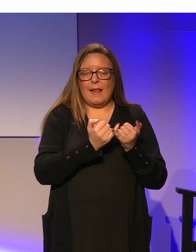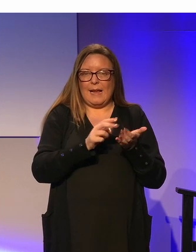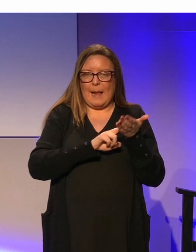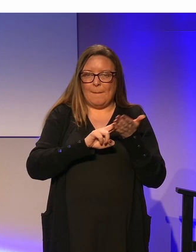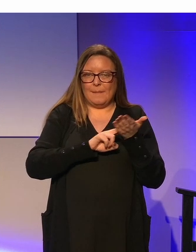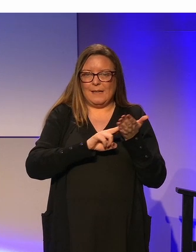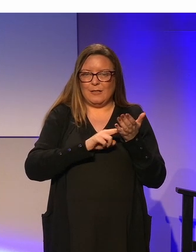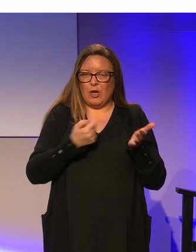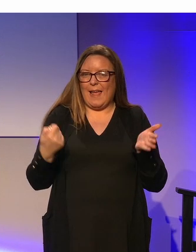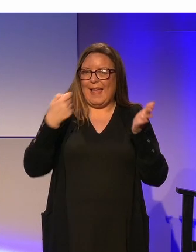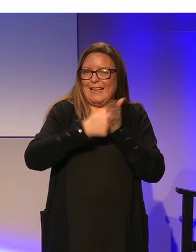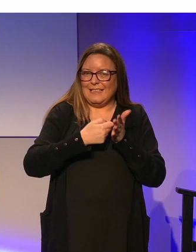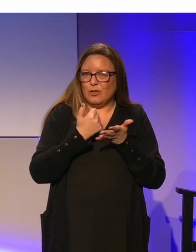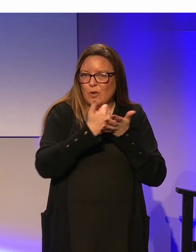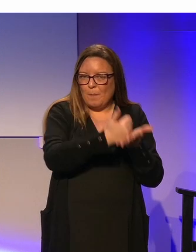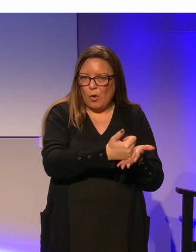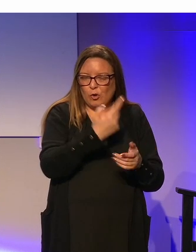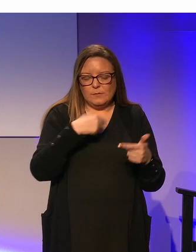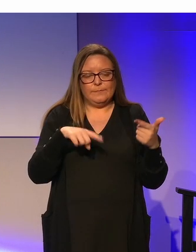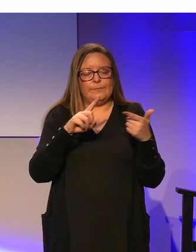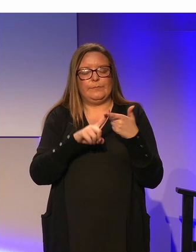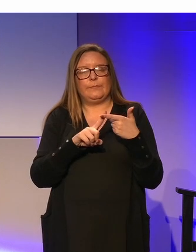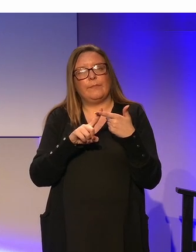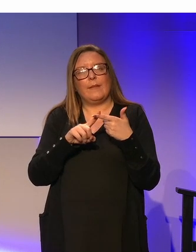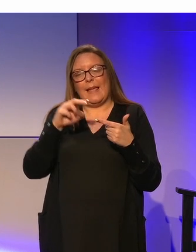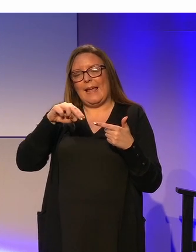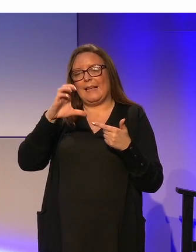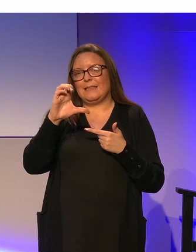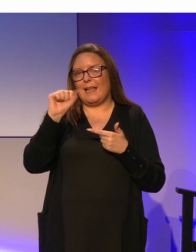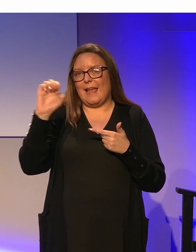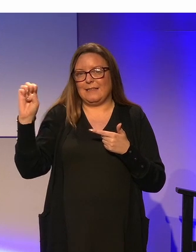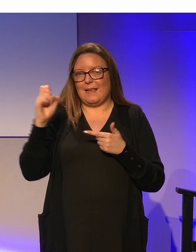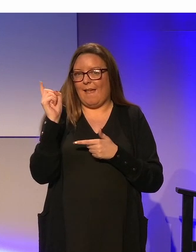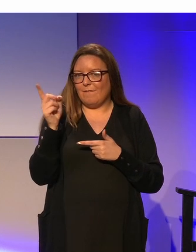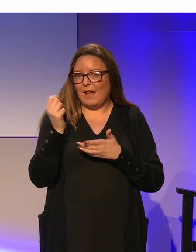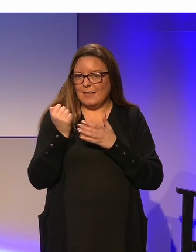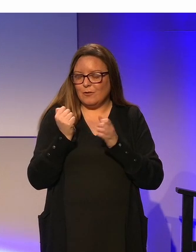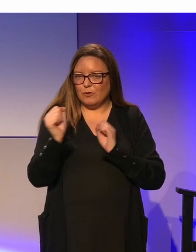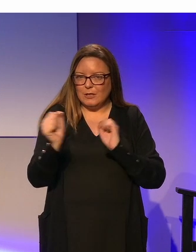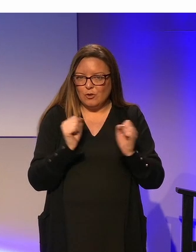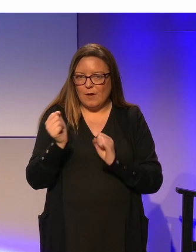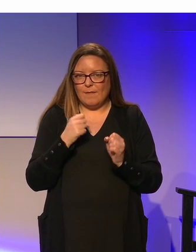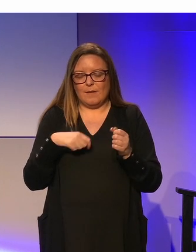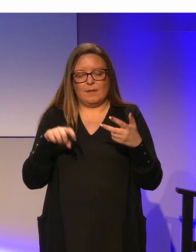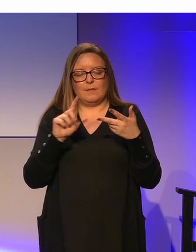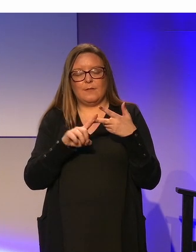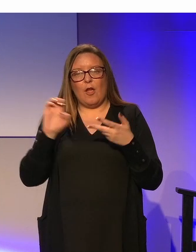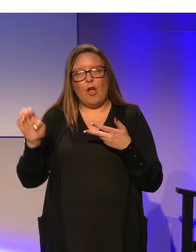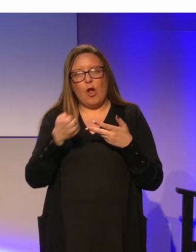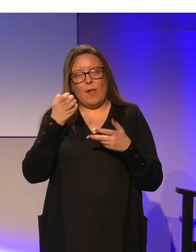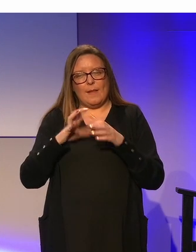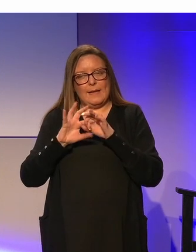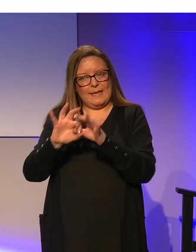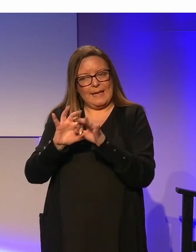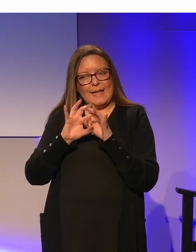additional support, putting in a ticket for the NCSE advisory service, the early engagement